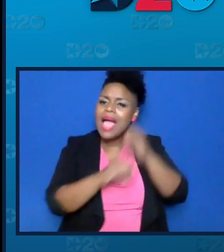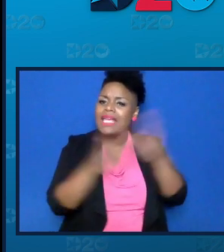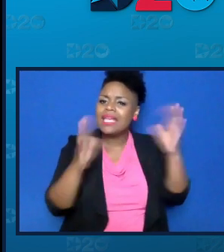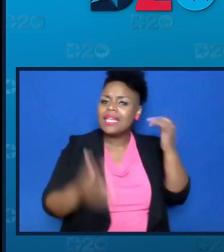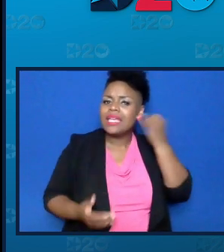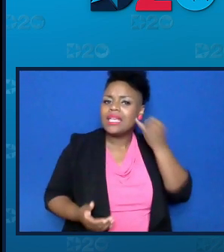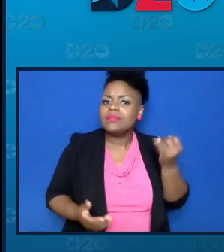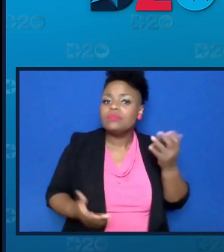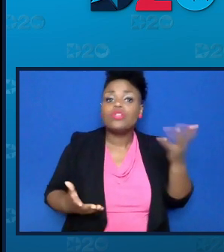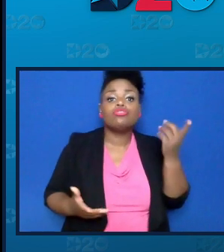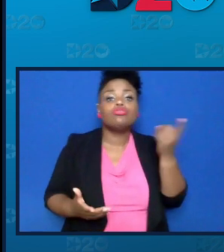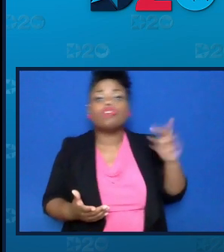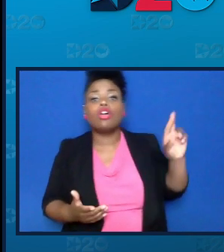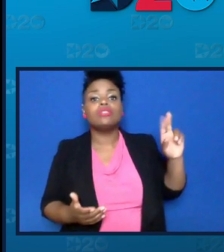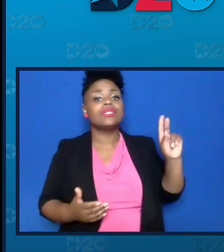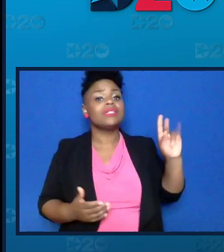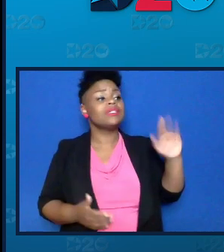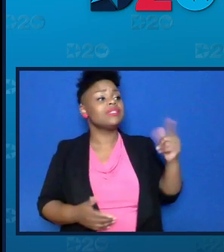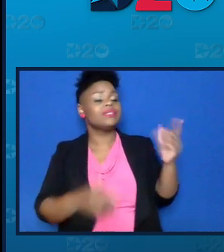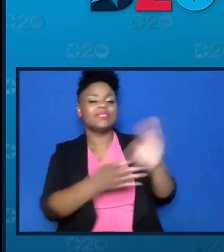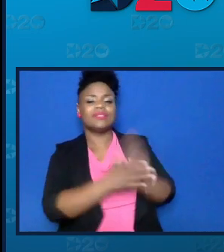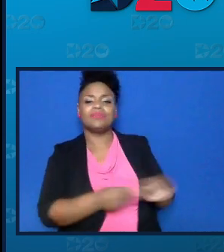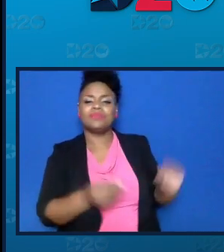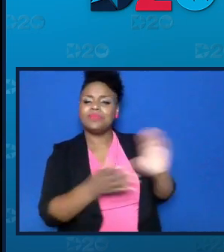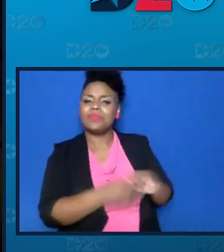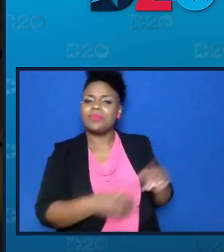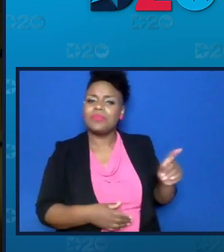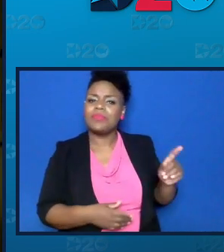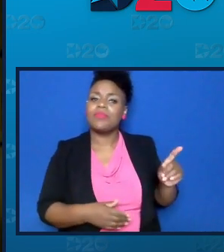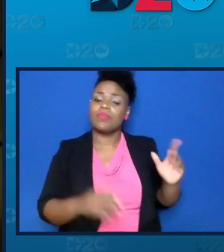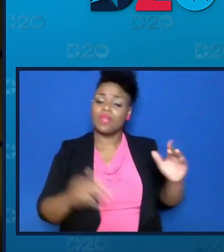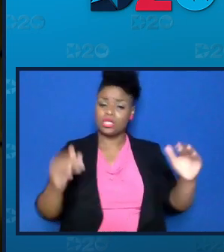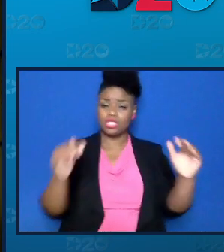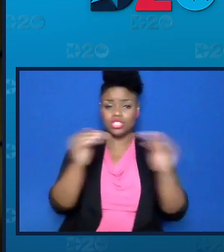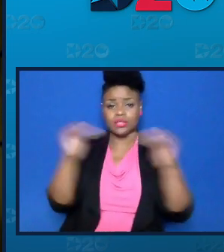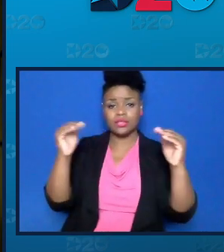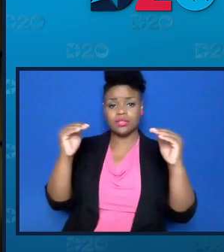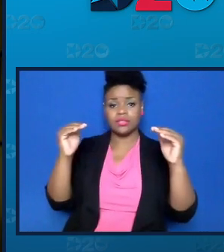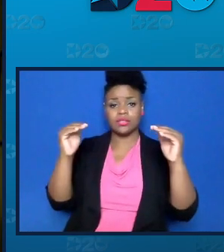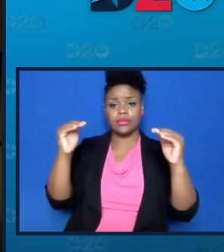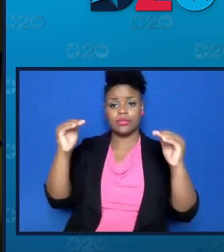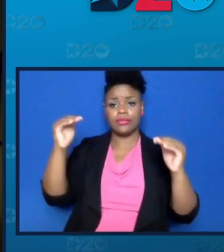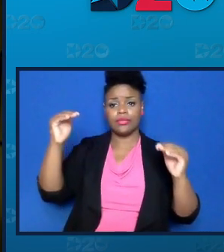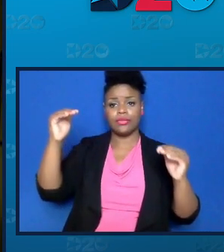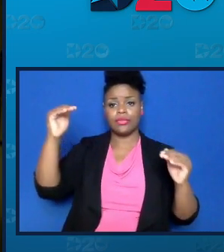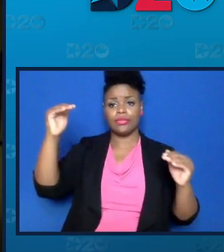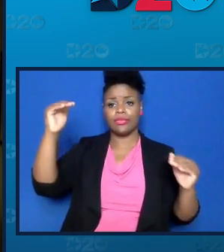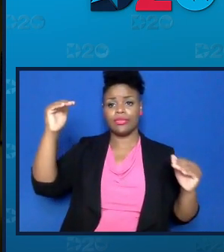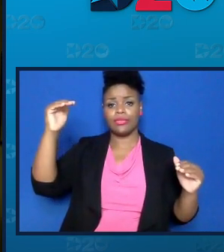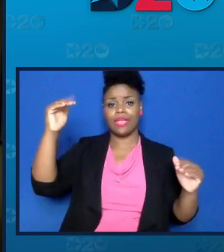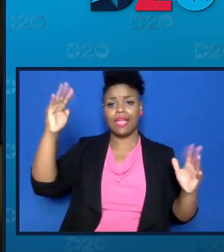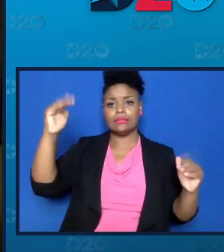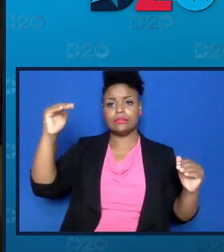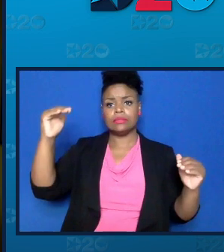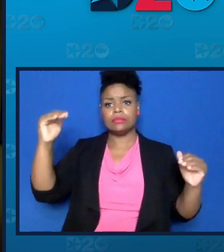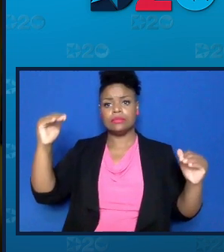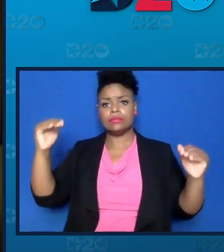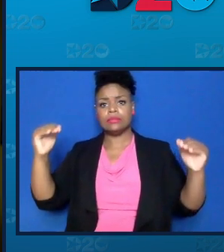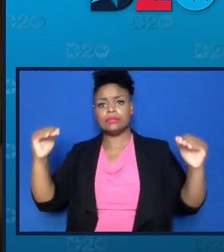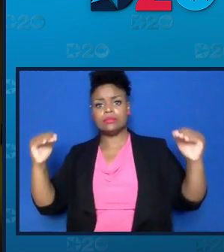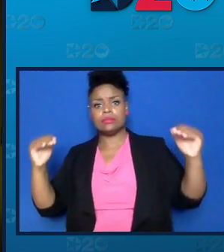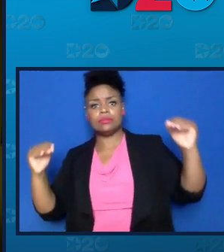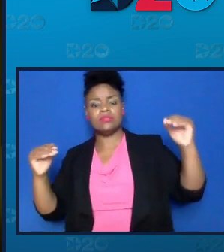universe is long, but it bends toward justice. Bending that arc requires all of us.